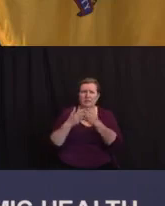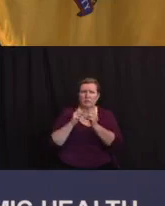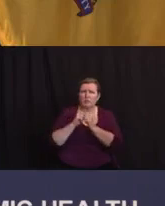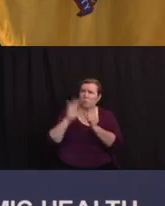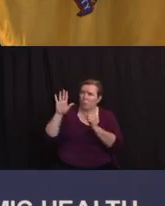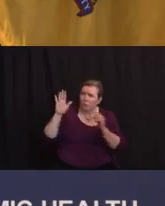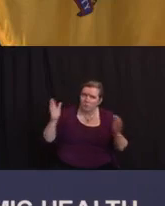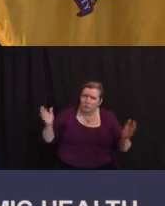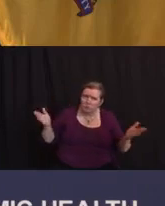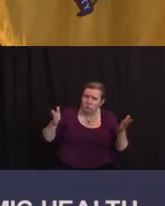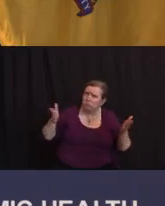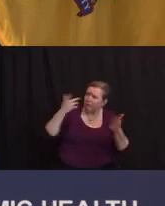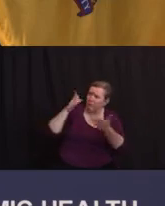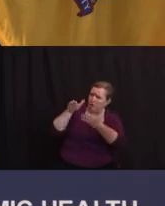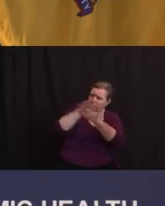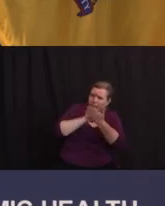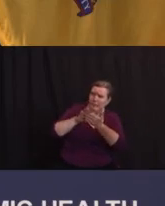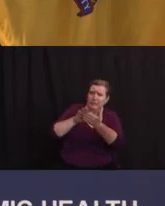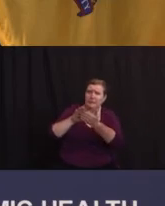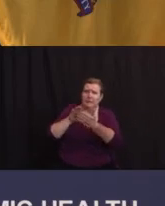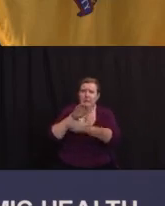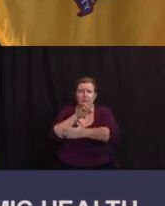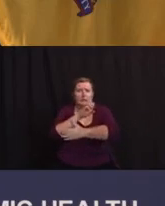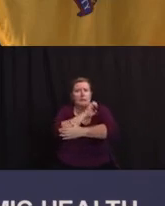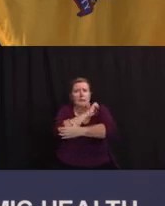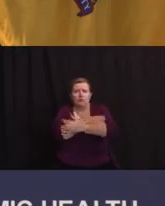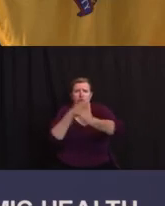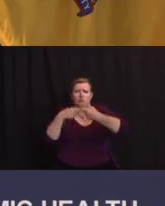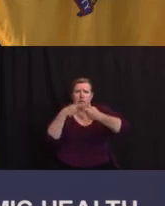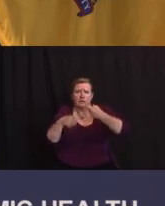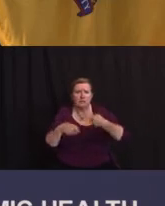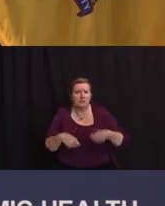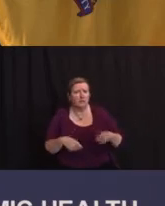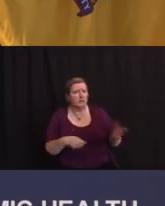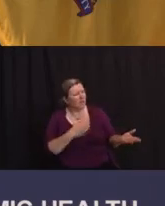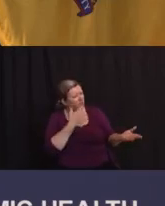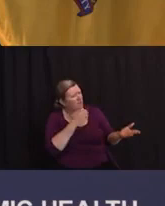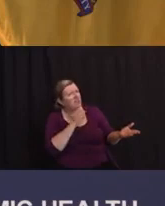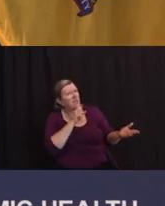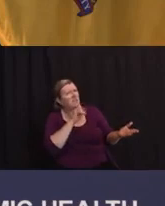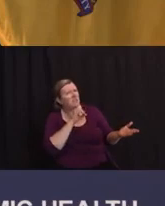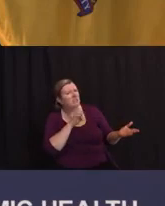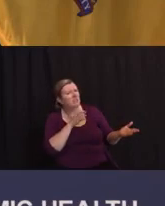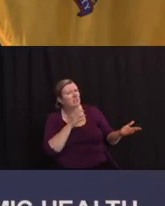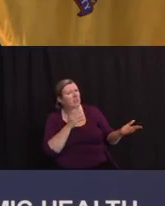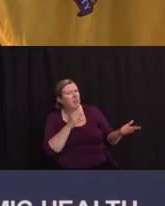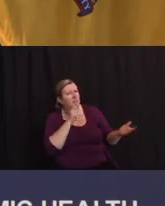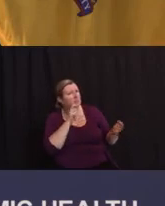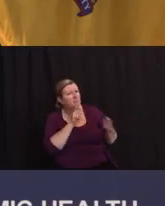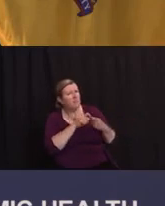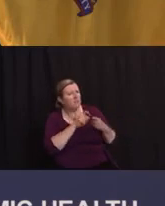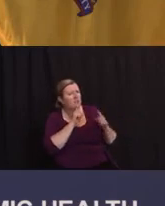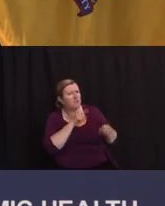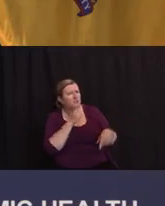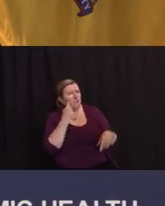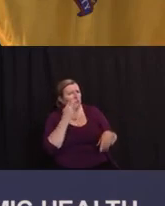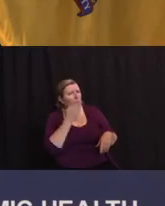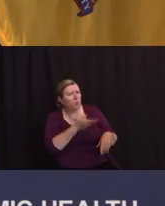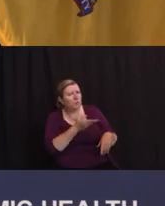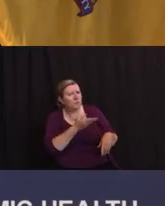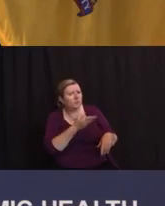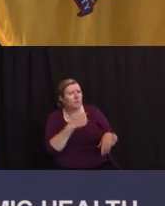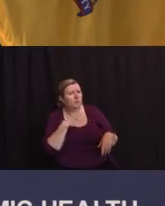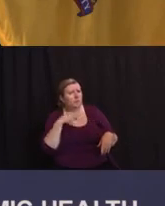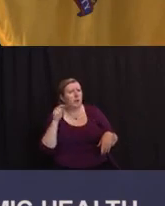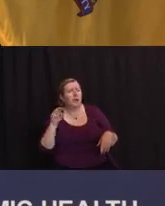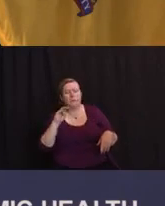on renewables? Thank you. Thank you, Elise. I don't know that I've got a specific answer for you, so I'm going to ask Mahan to make sure that I follow